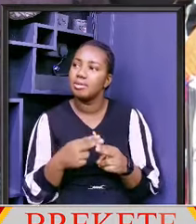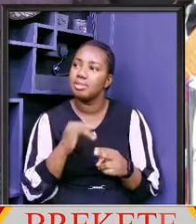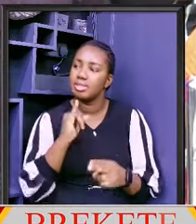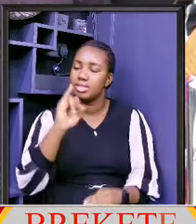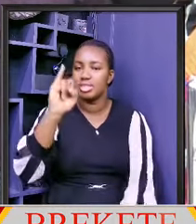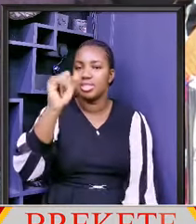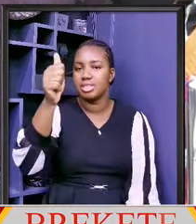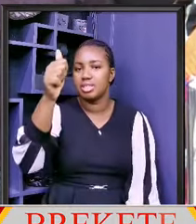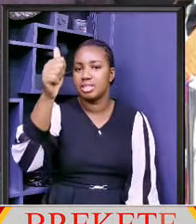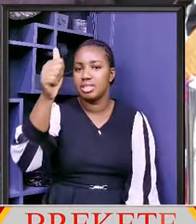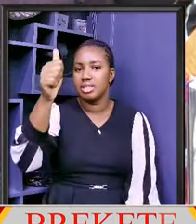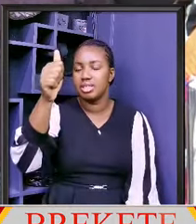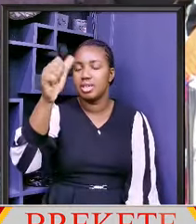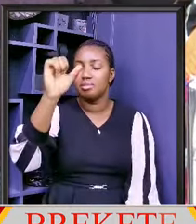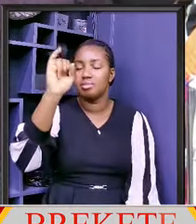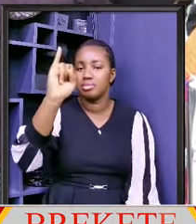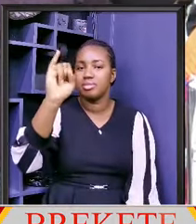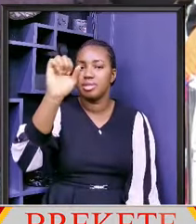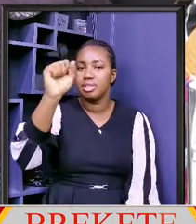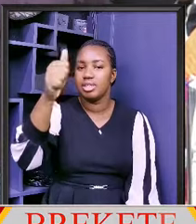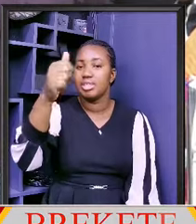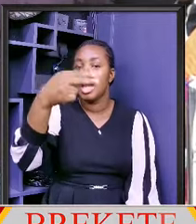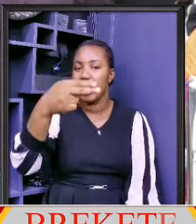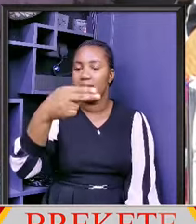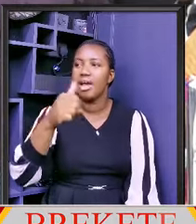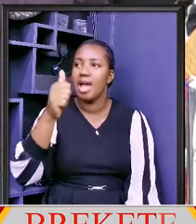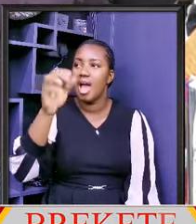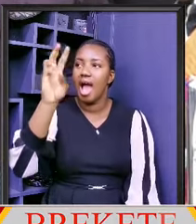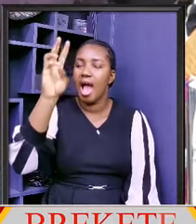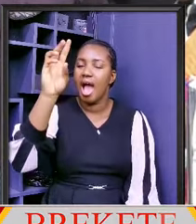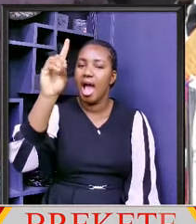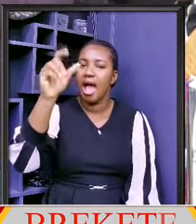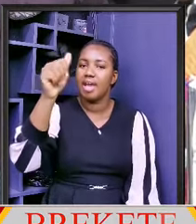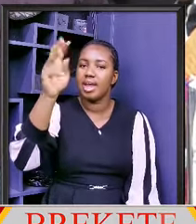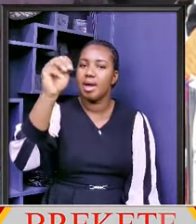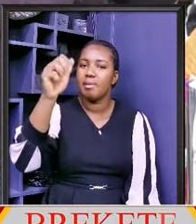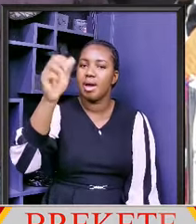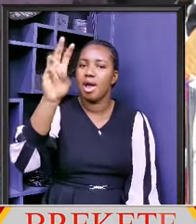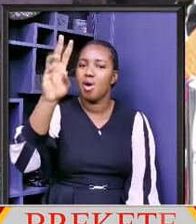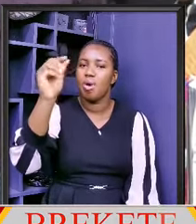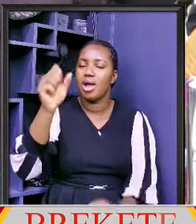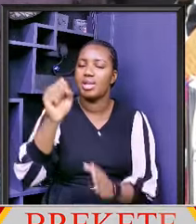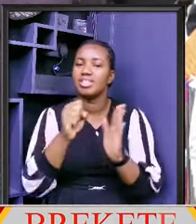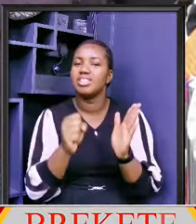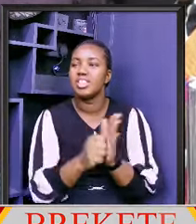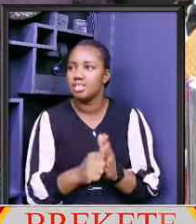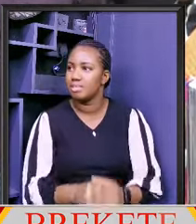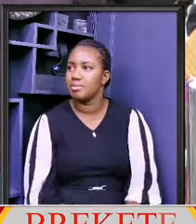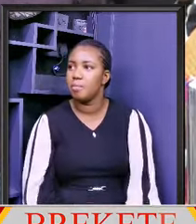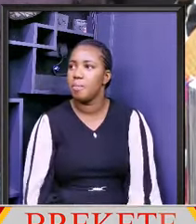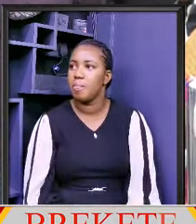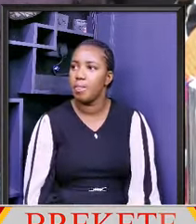Issa, state chairman Akomoron, Adamawa State Chapter. So you came all the way from Adamawa? Yes, sir. Okay, thank you, sir.